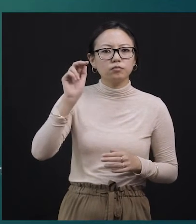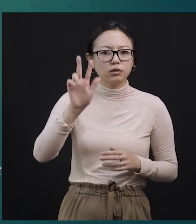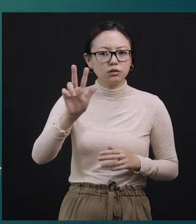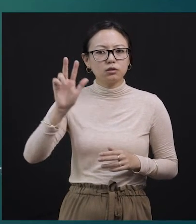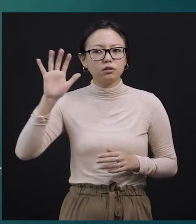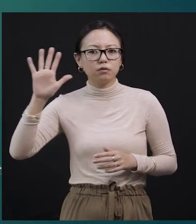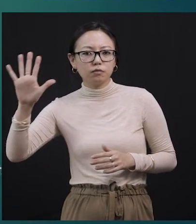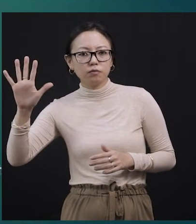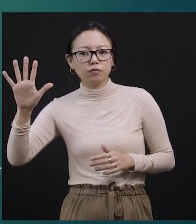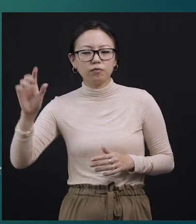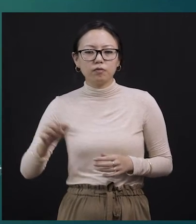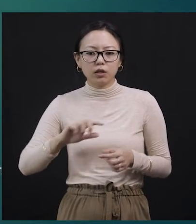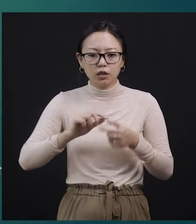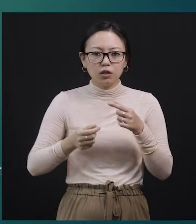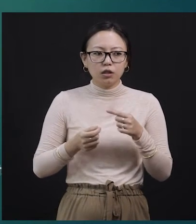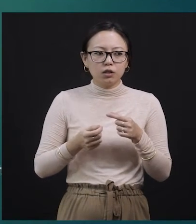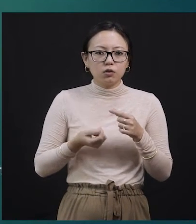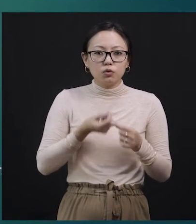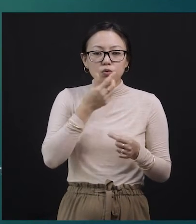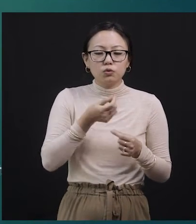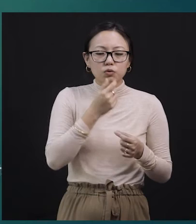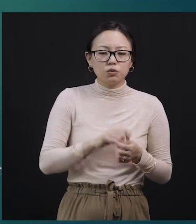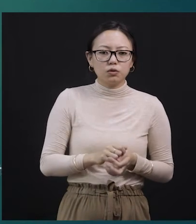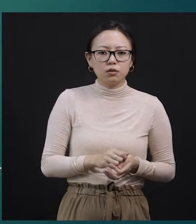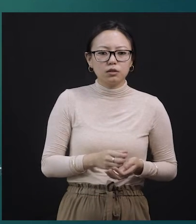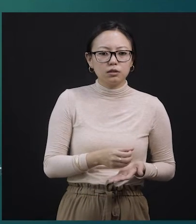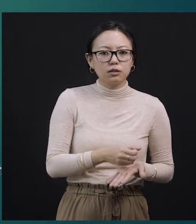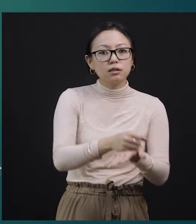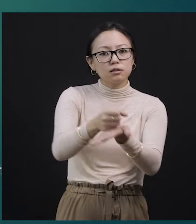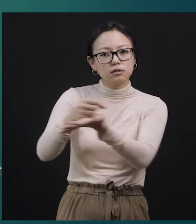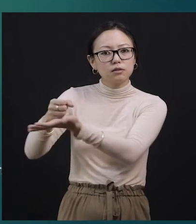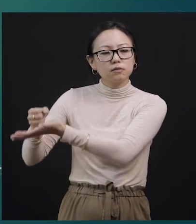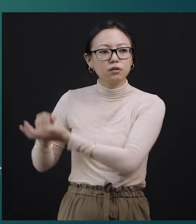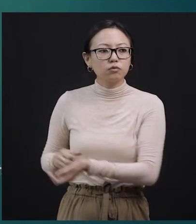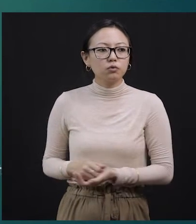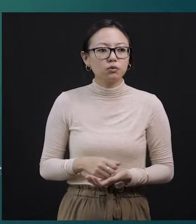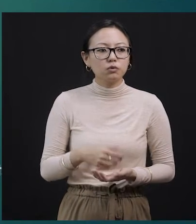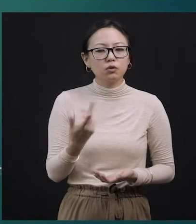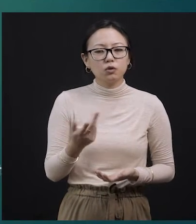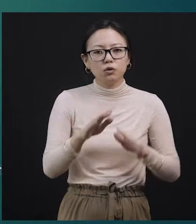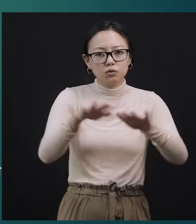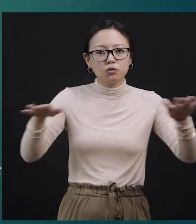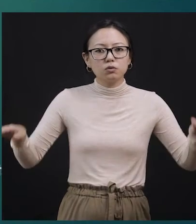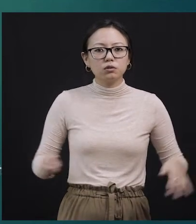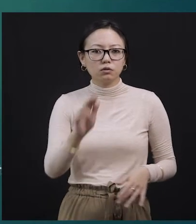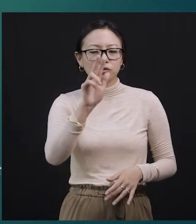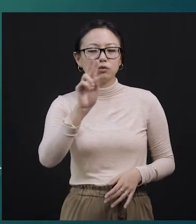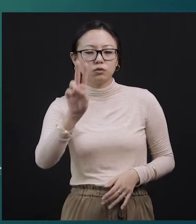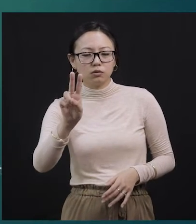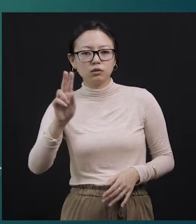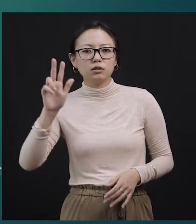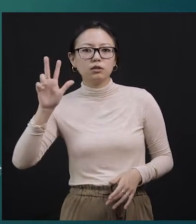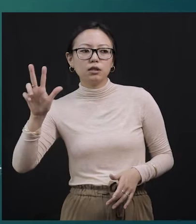to 28 students, how many sweets each student will get, right? So in order to find it, we need to do